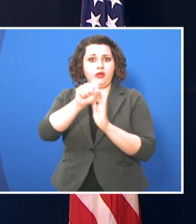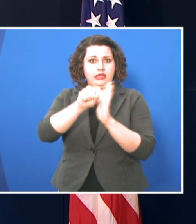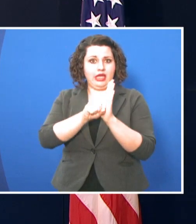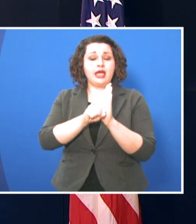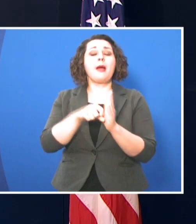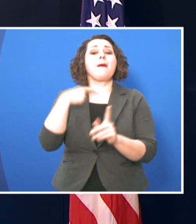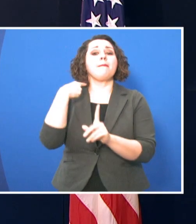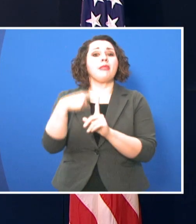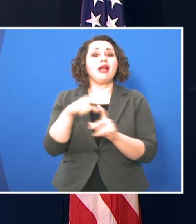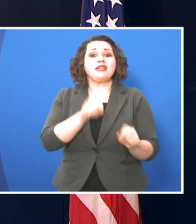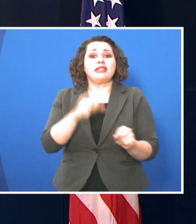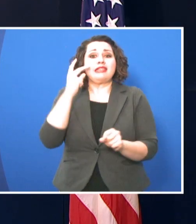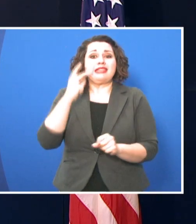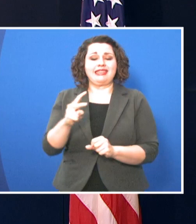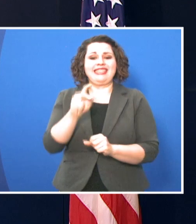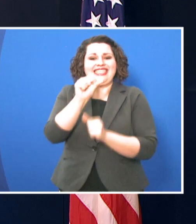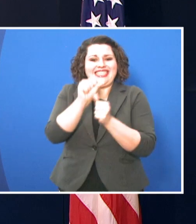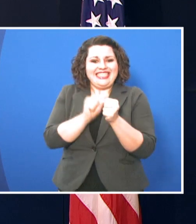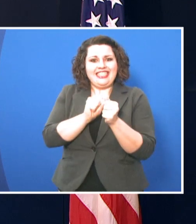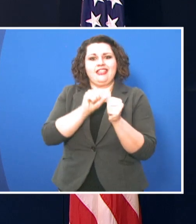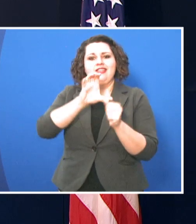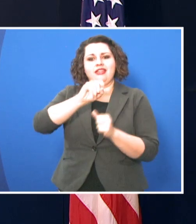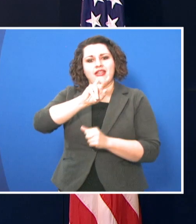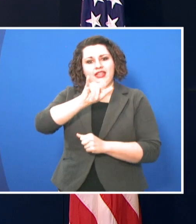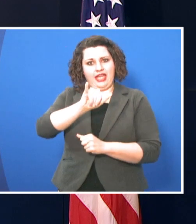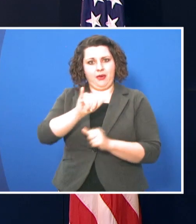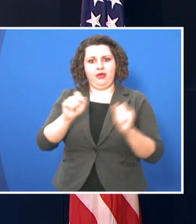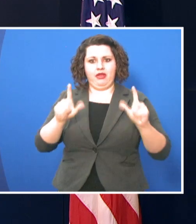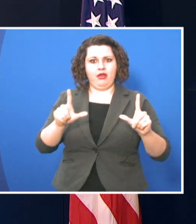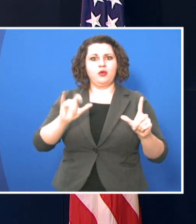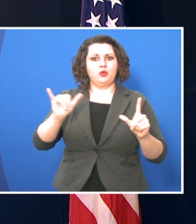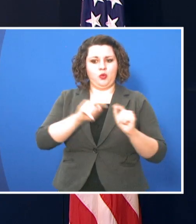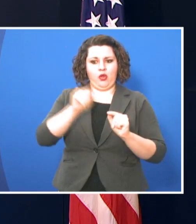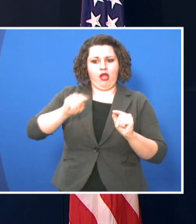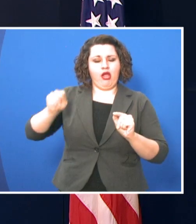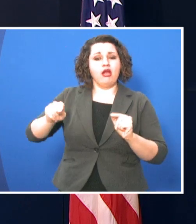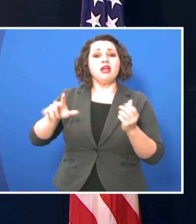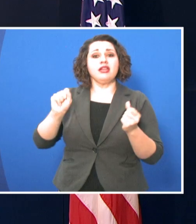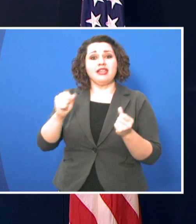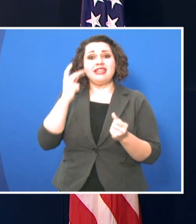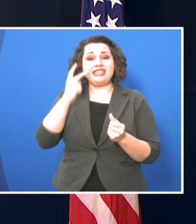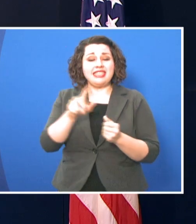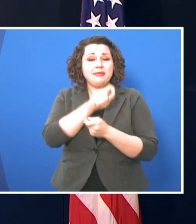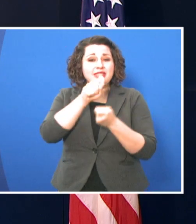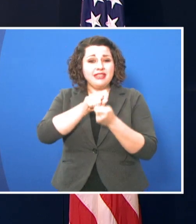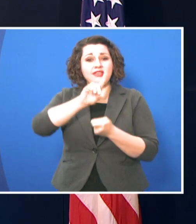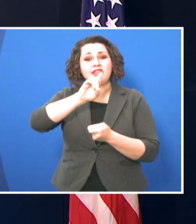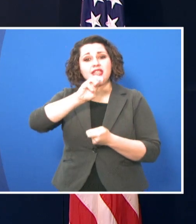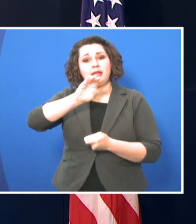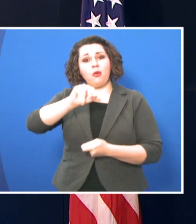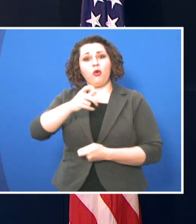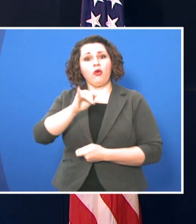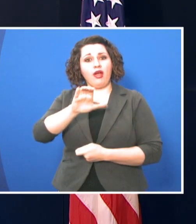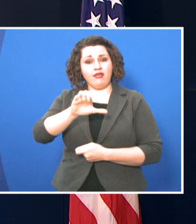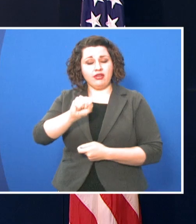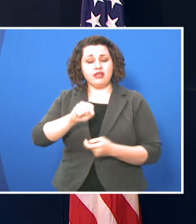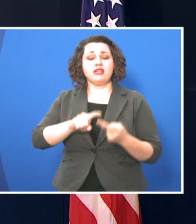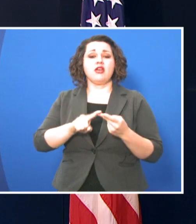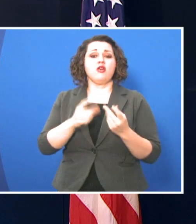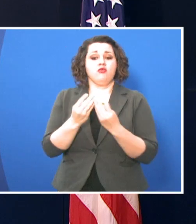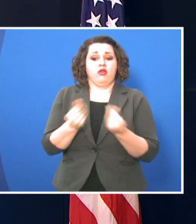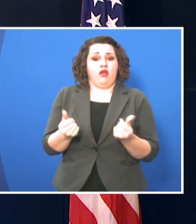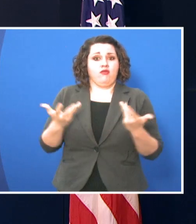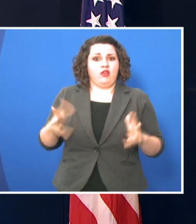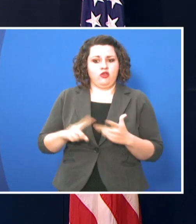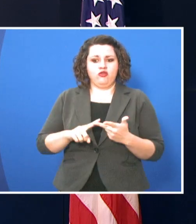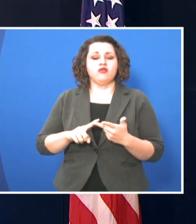individual counties. You can review data on specific demographics, recovered cases, and reported deaths, and